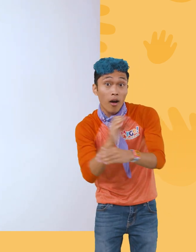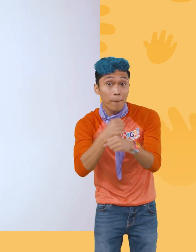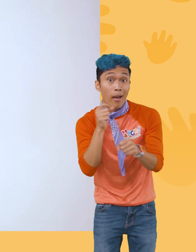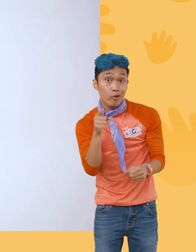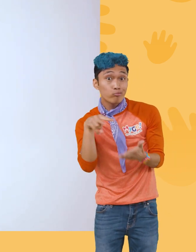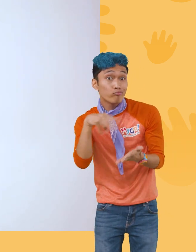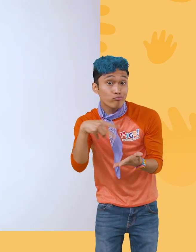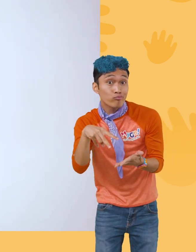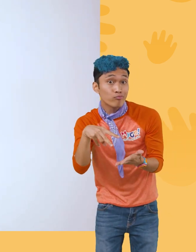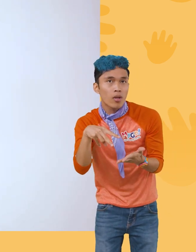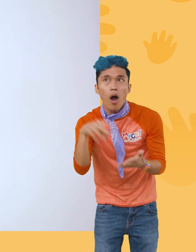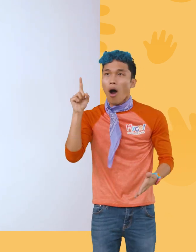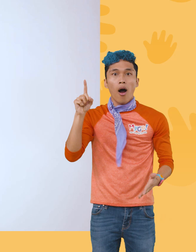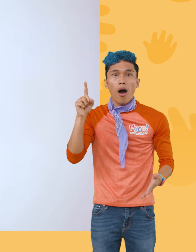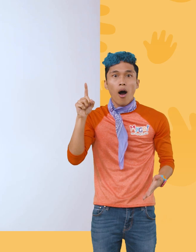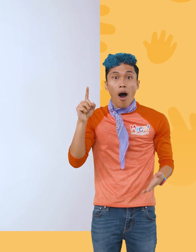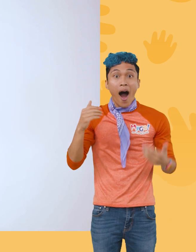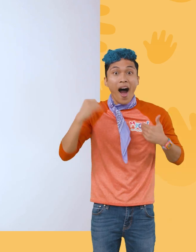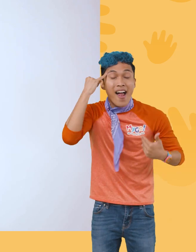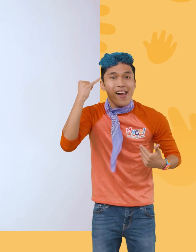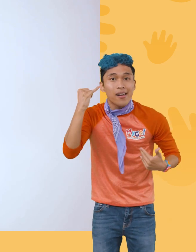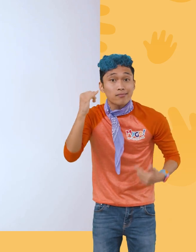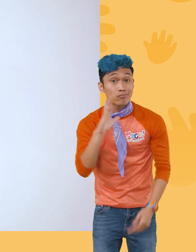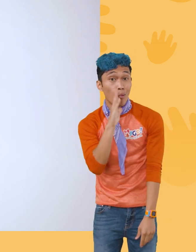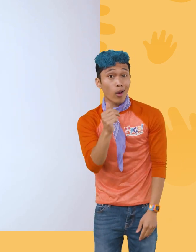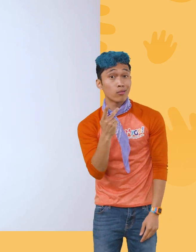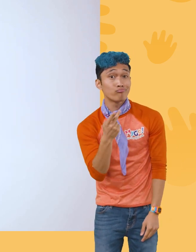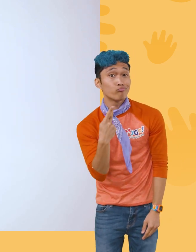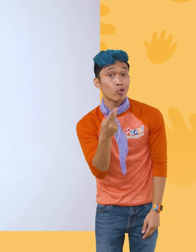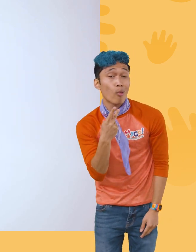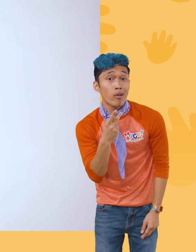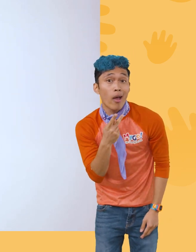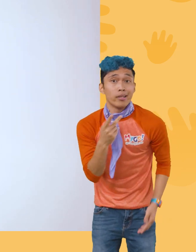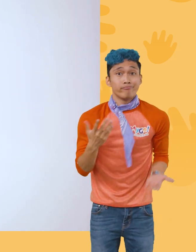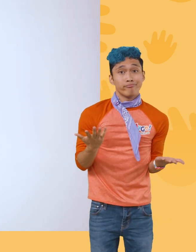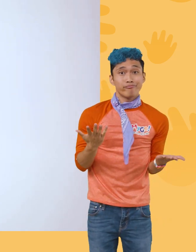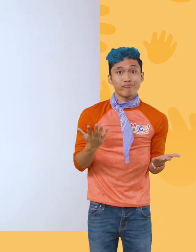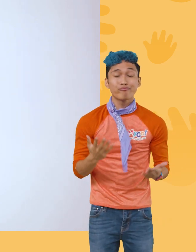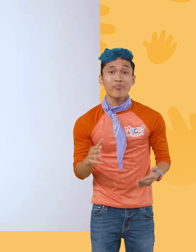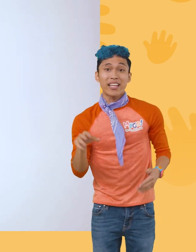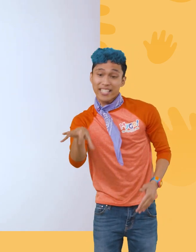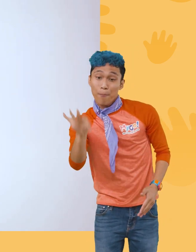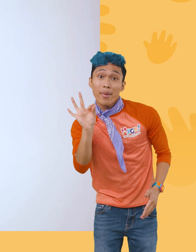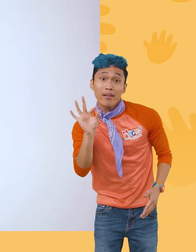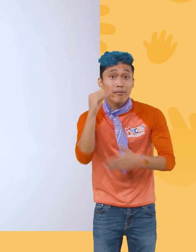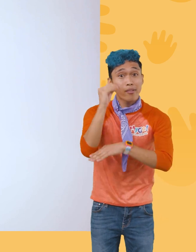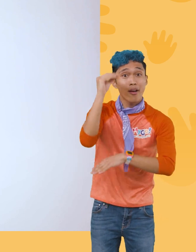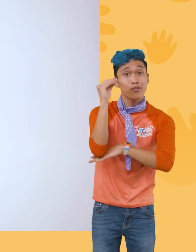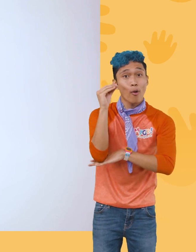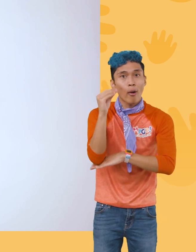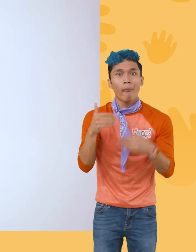make you want to dance? Hey, I have an idea. Why don't you and I pick a dinosaur and